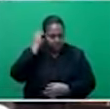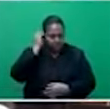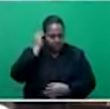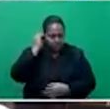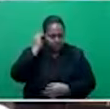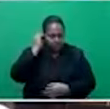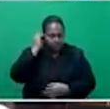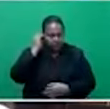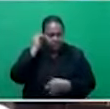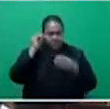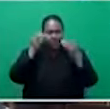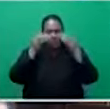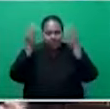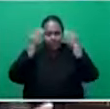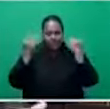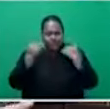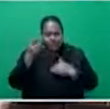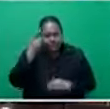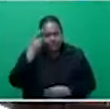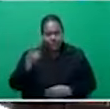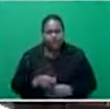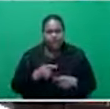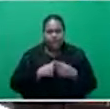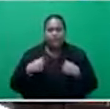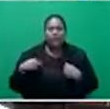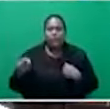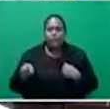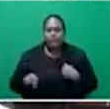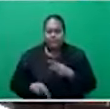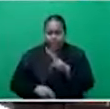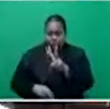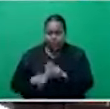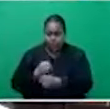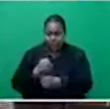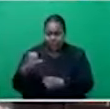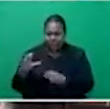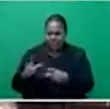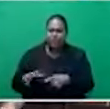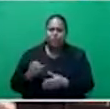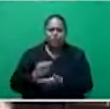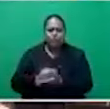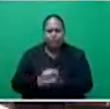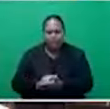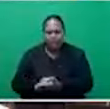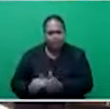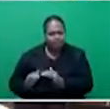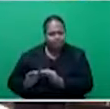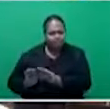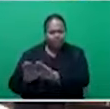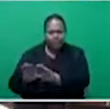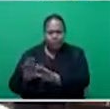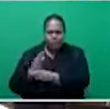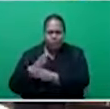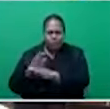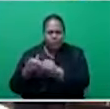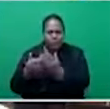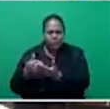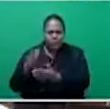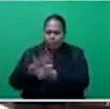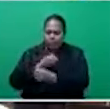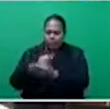Mr. Speaker, sir, we need these two companies to be in a lockstep, working together to ensure every airline, every visitor,